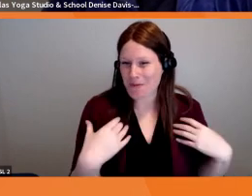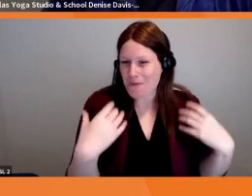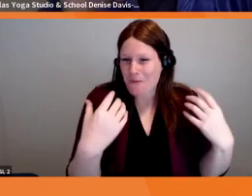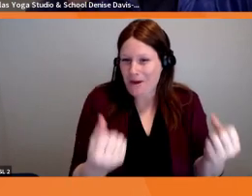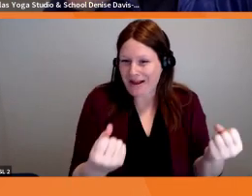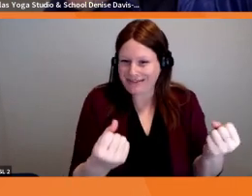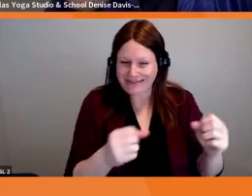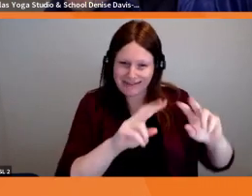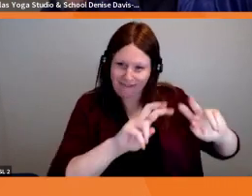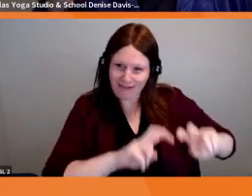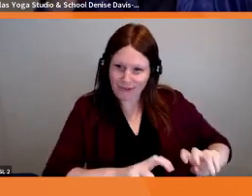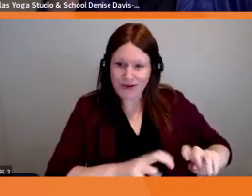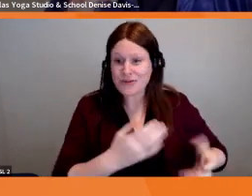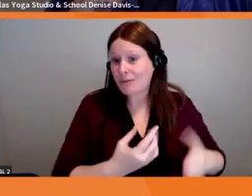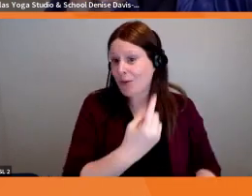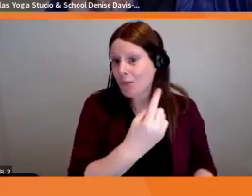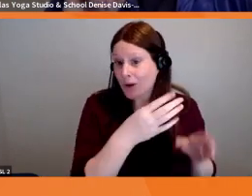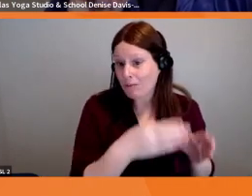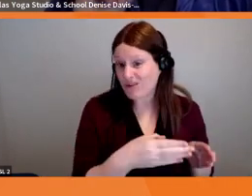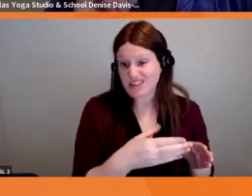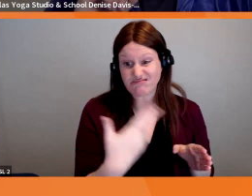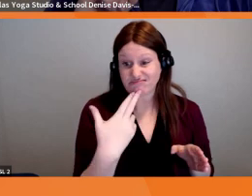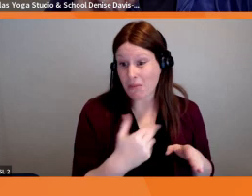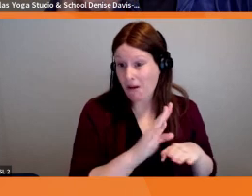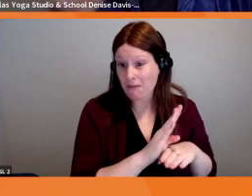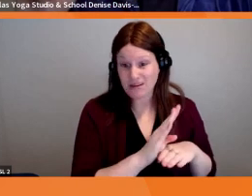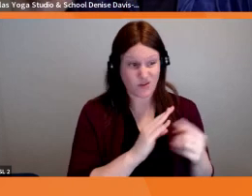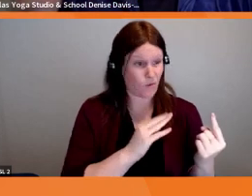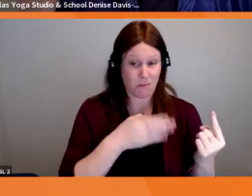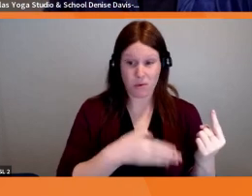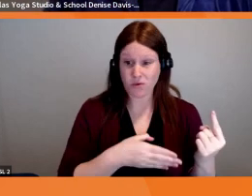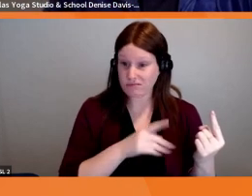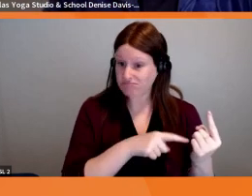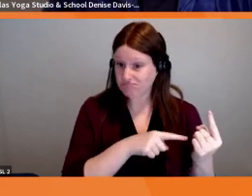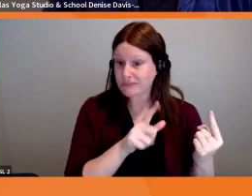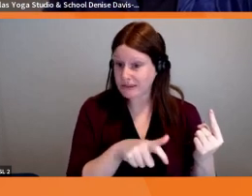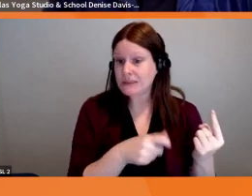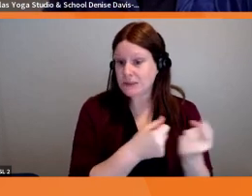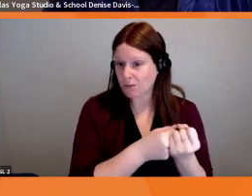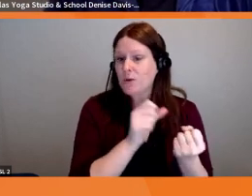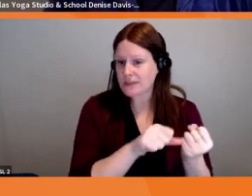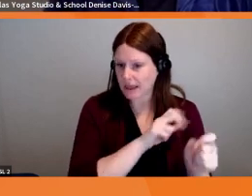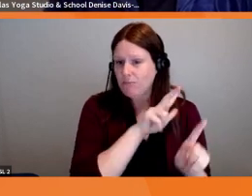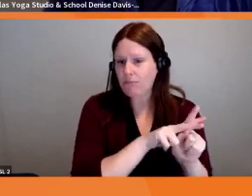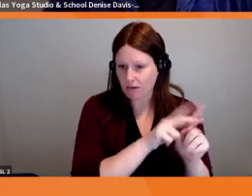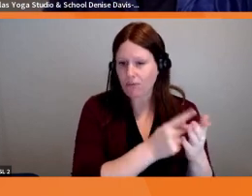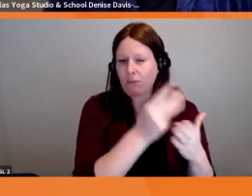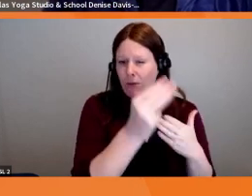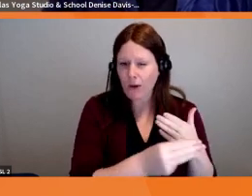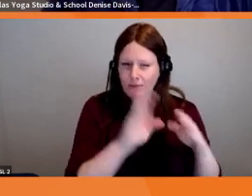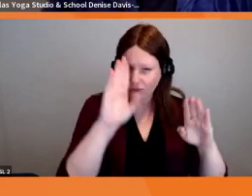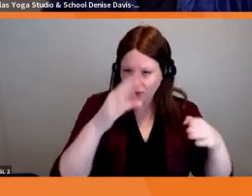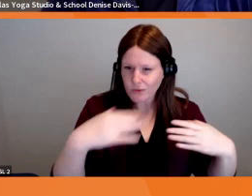a little support, whether it's one person, which lots of small businesses are just one person, you can book a corporate wellness program. I've been working in